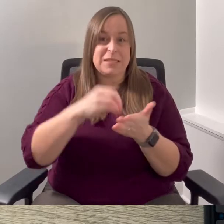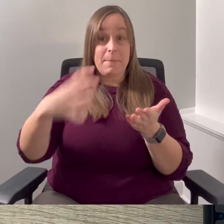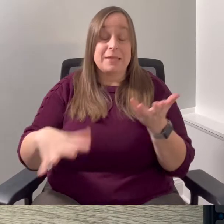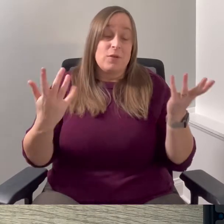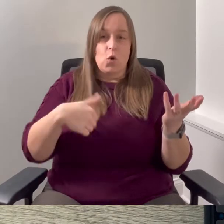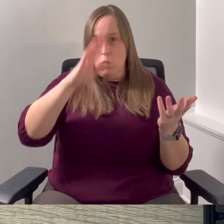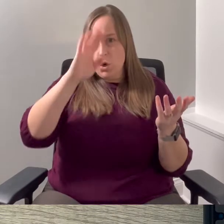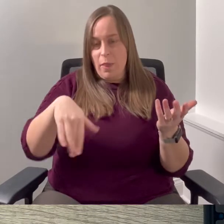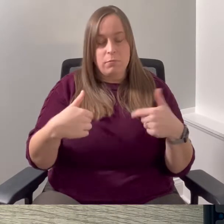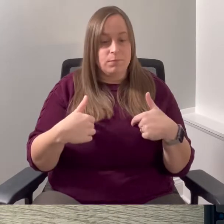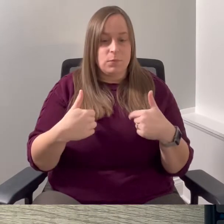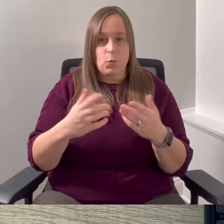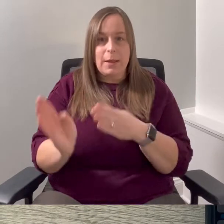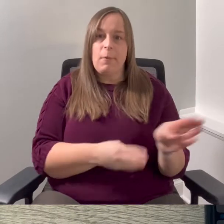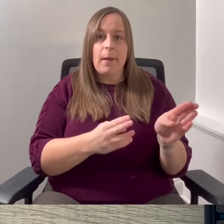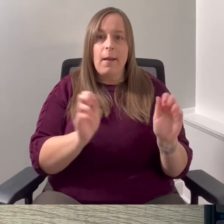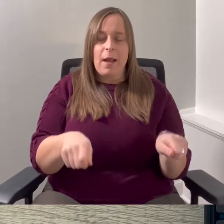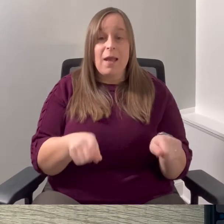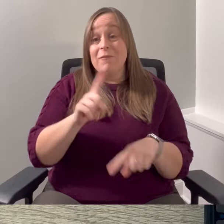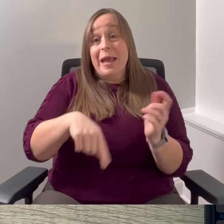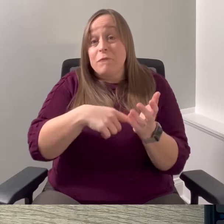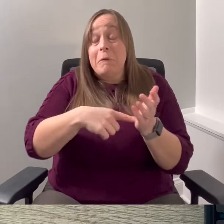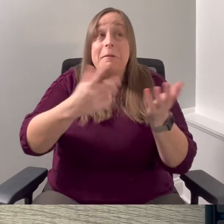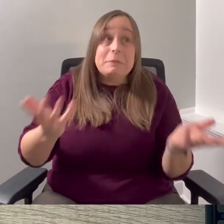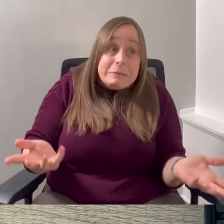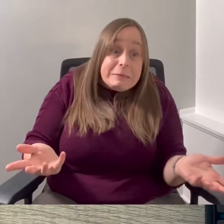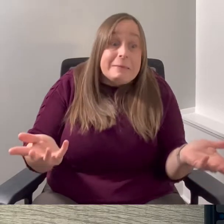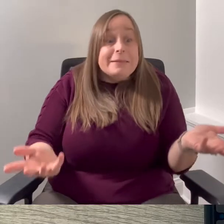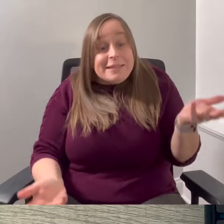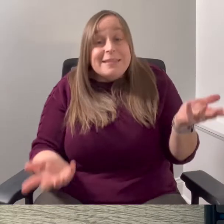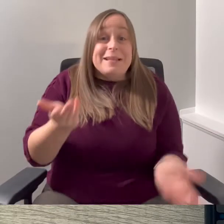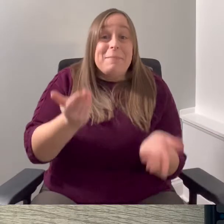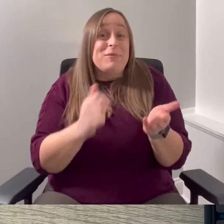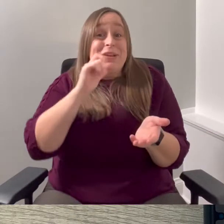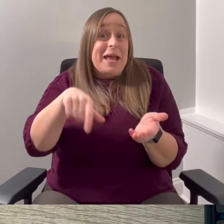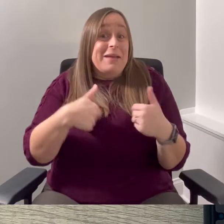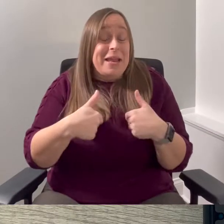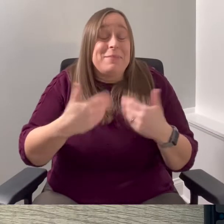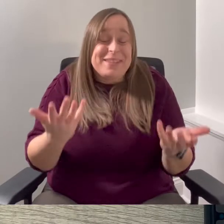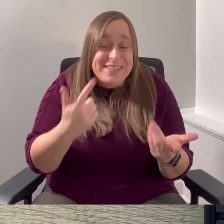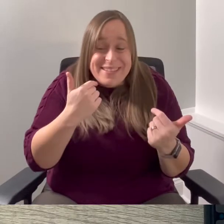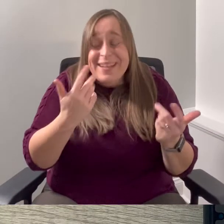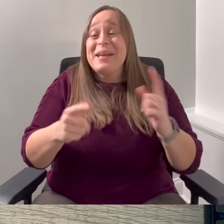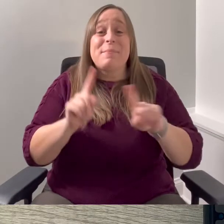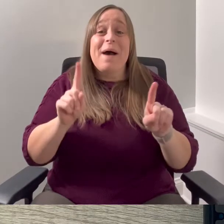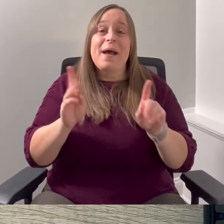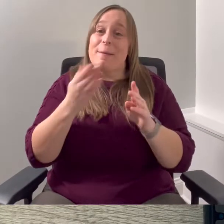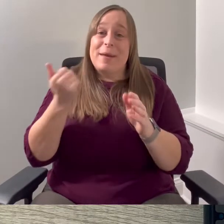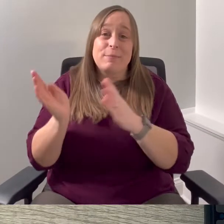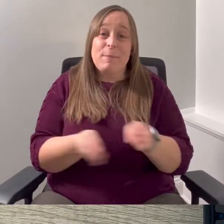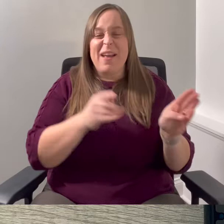can prepare for that. If you can't afford it, maybe you shouldn't have an animal, or we have to better prepare. And this is how we do